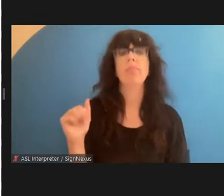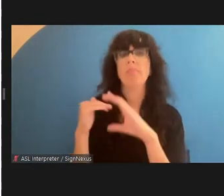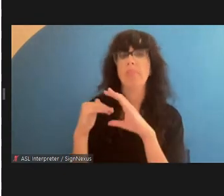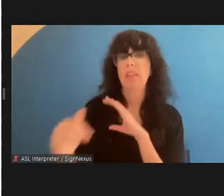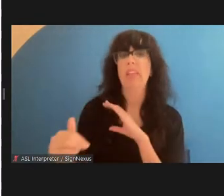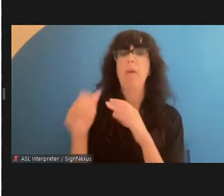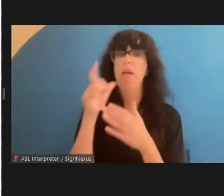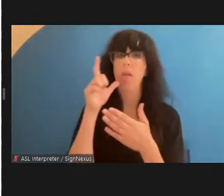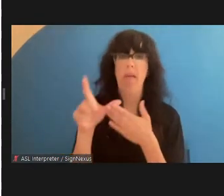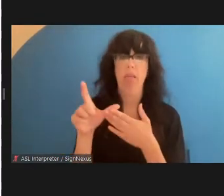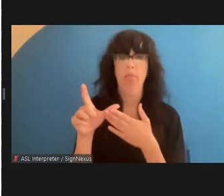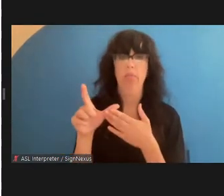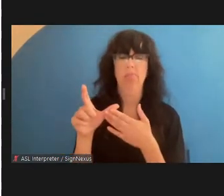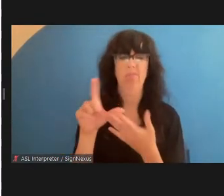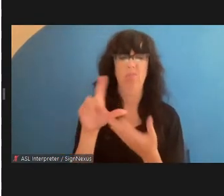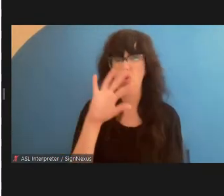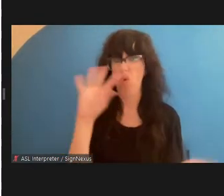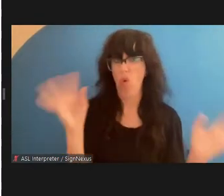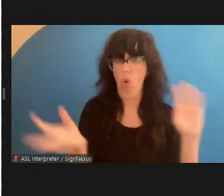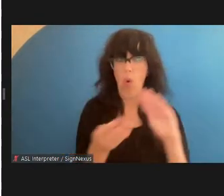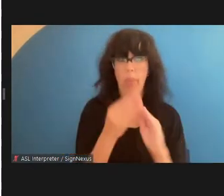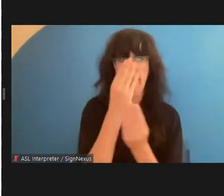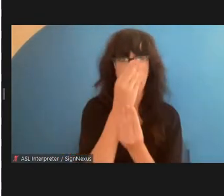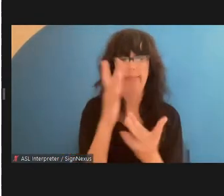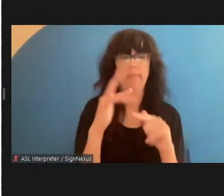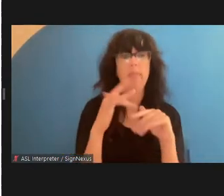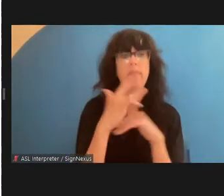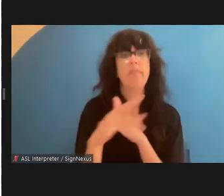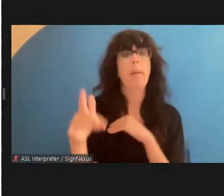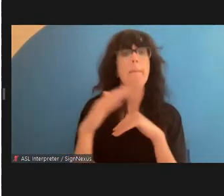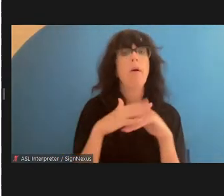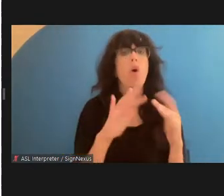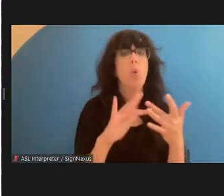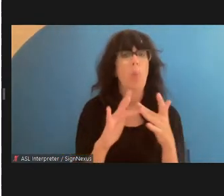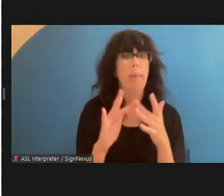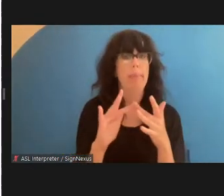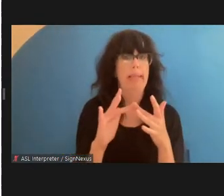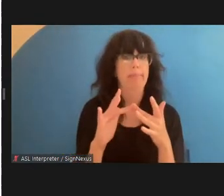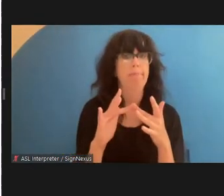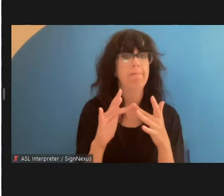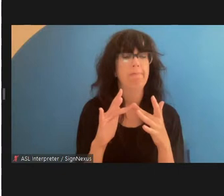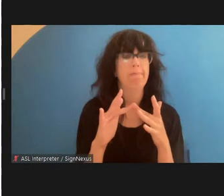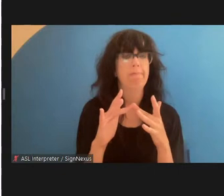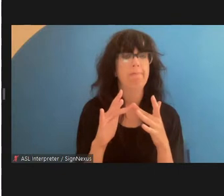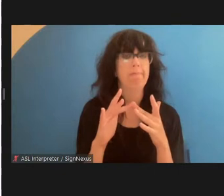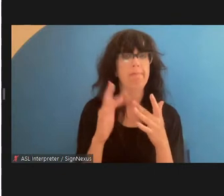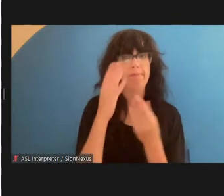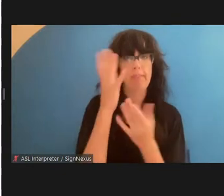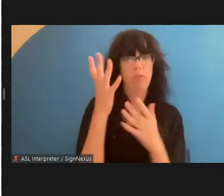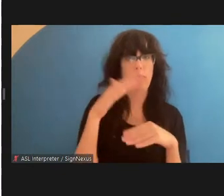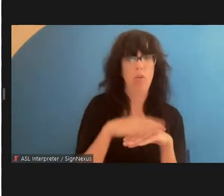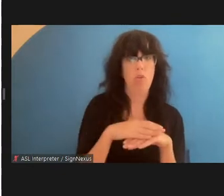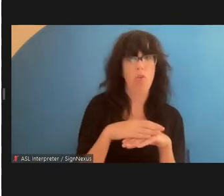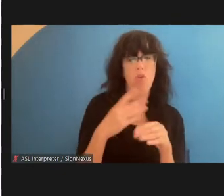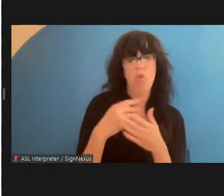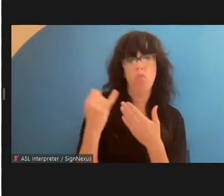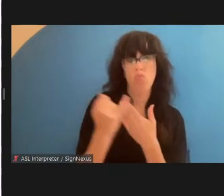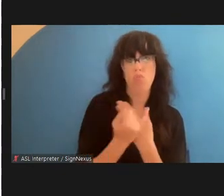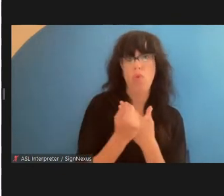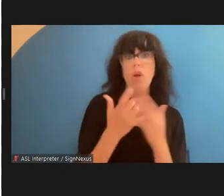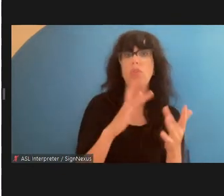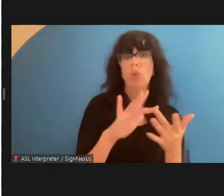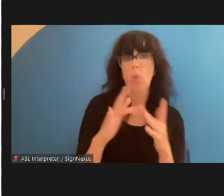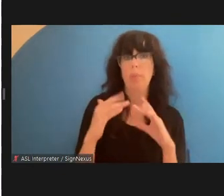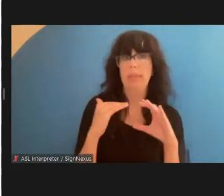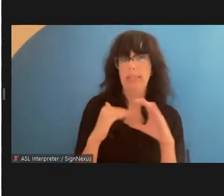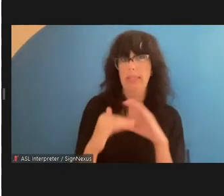or mail all of this information is also available on our website and the information on the project website email